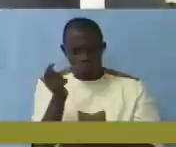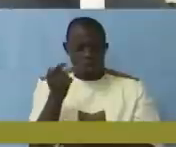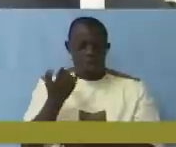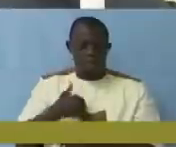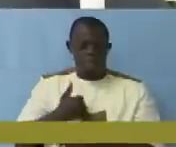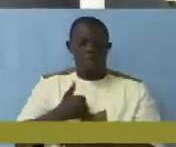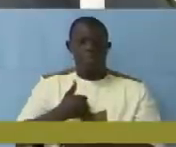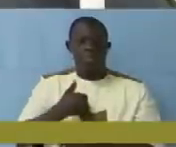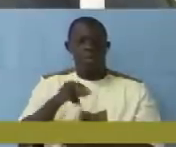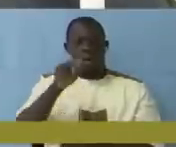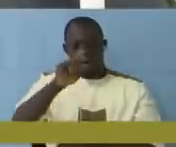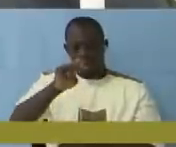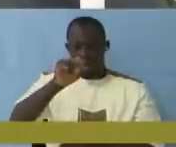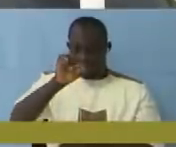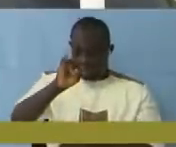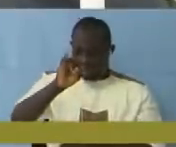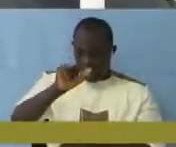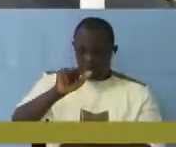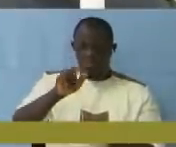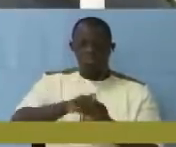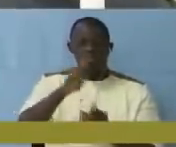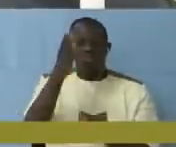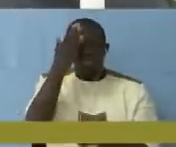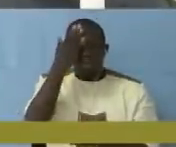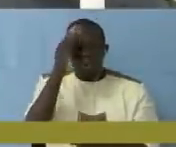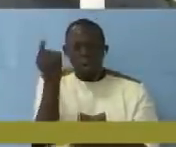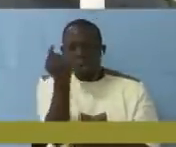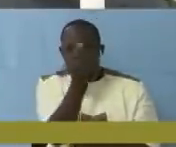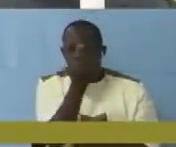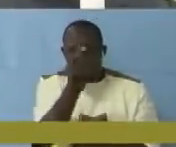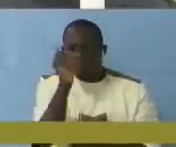NIA knew only what you could see on the surface.